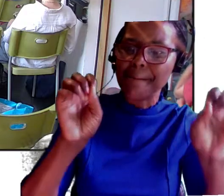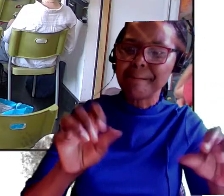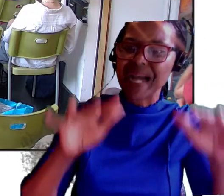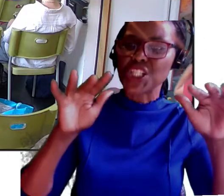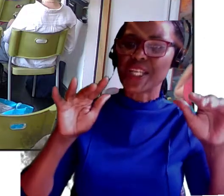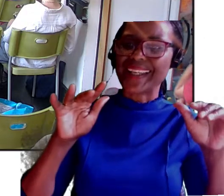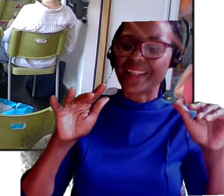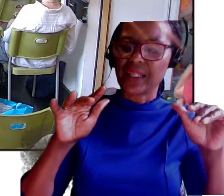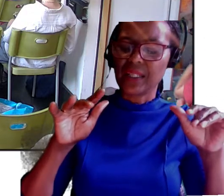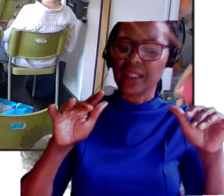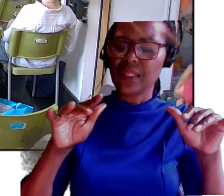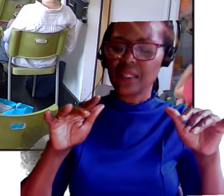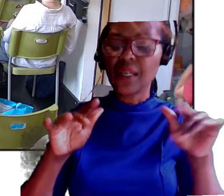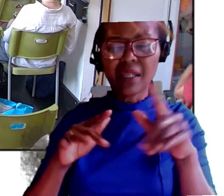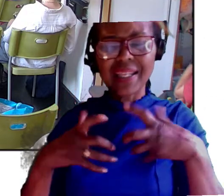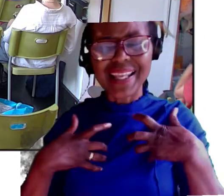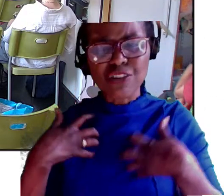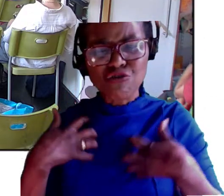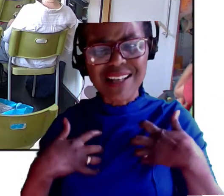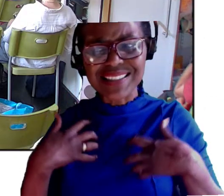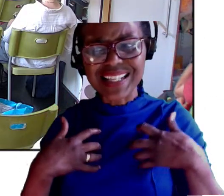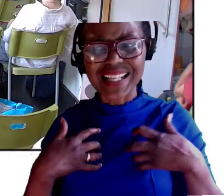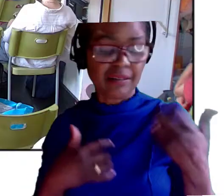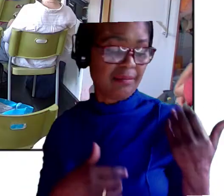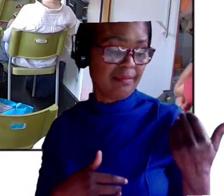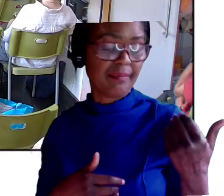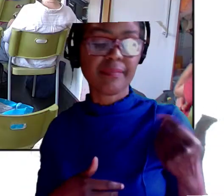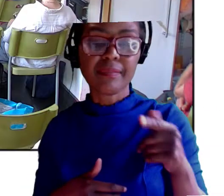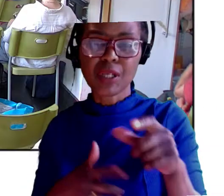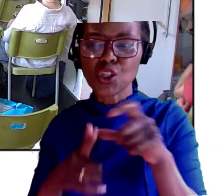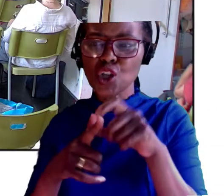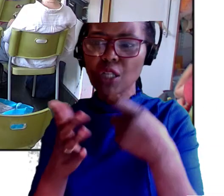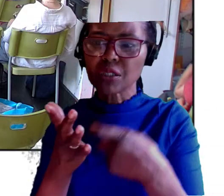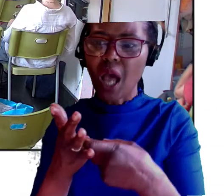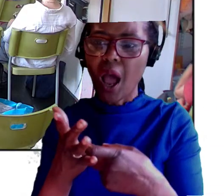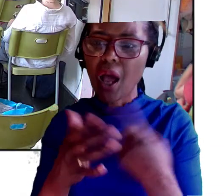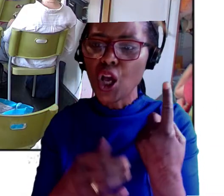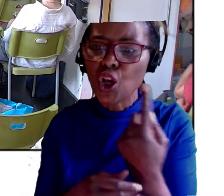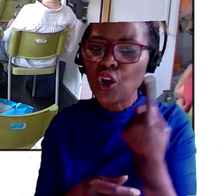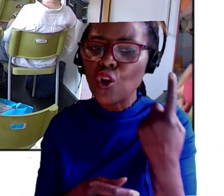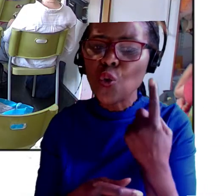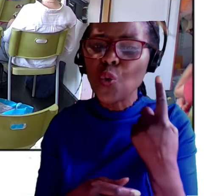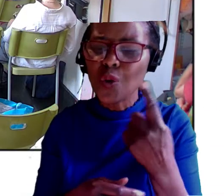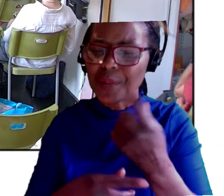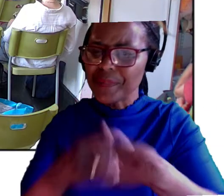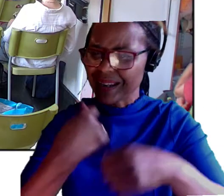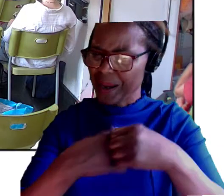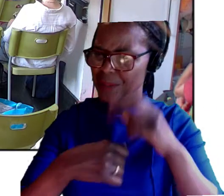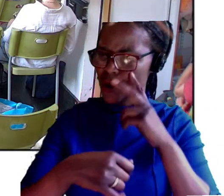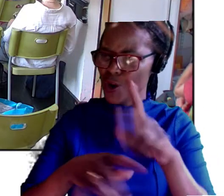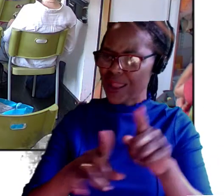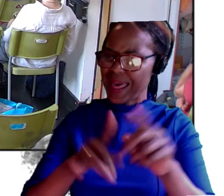interesting that in recent months, actually, Doctor Who has headed very much into magic territory and has kind of